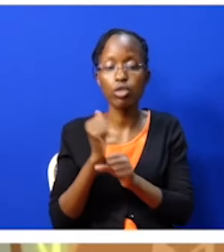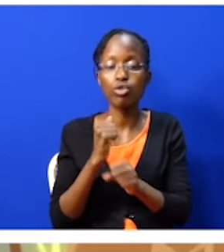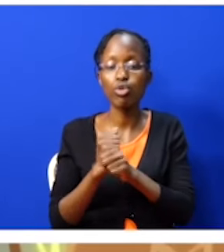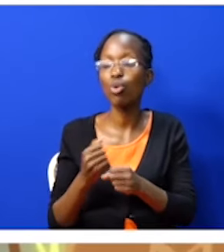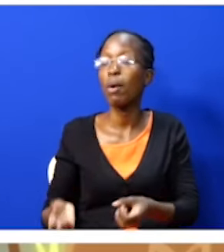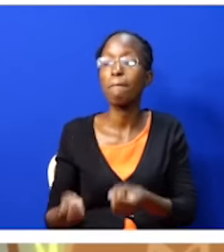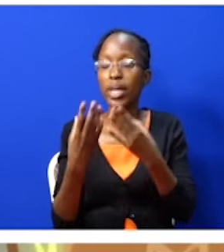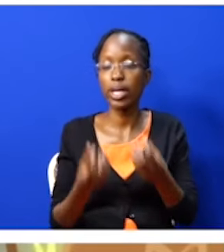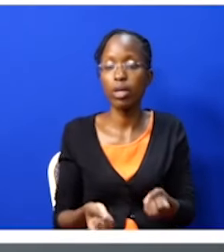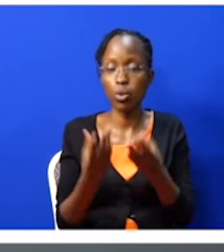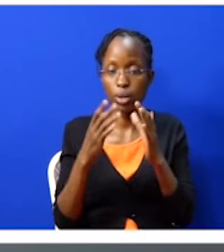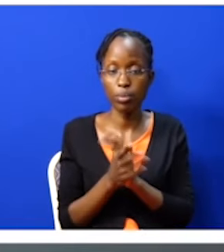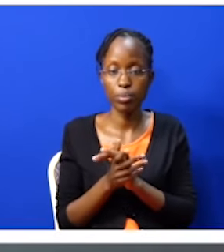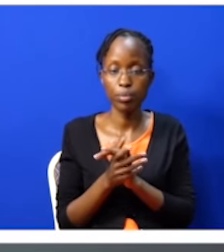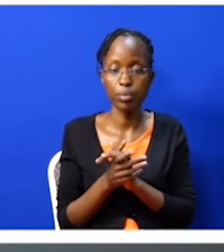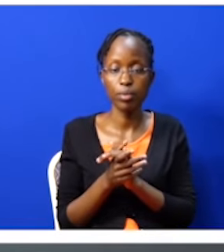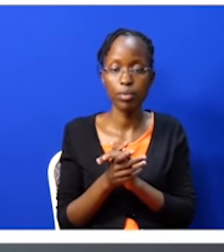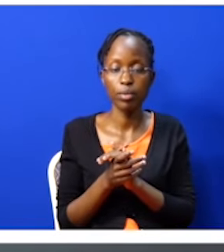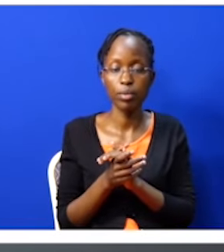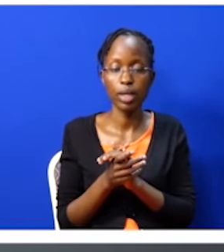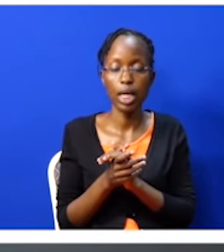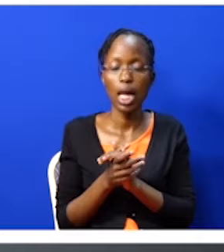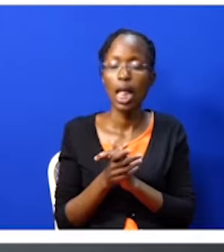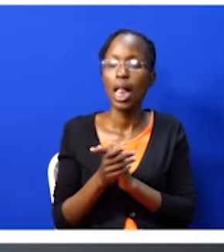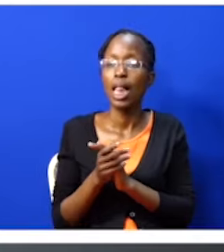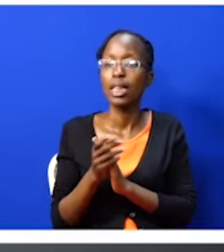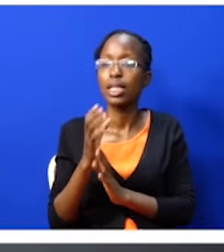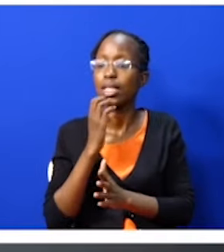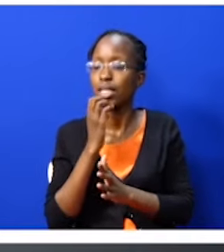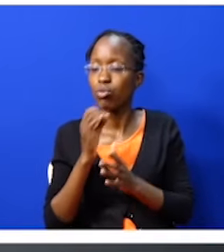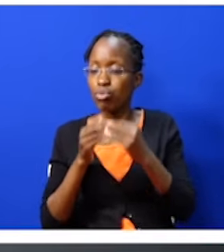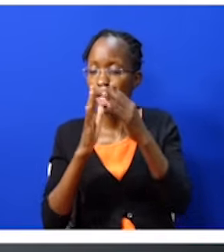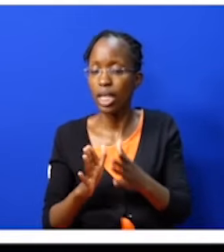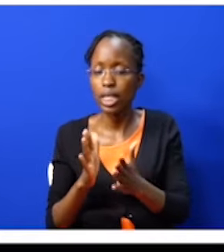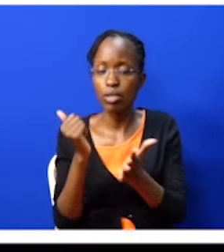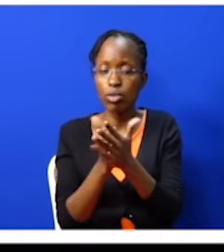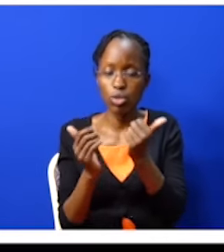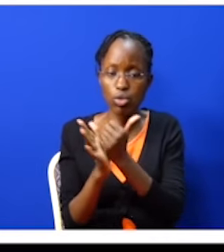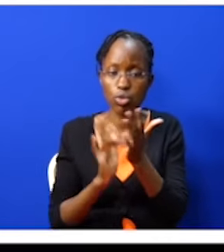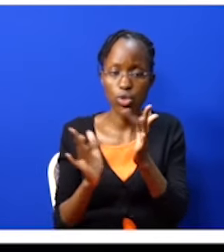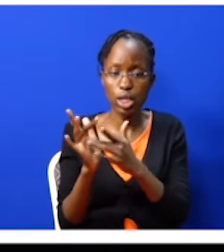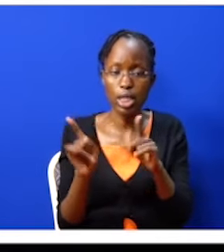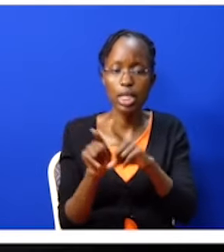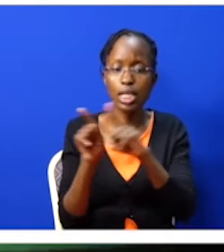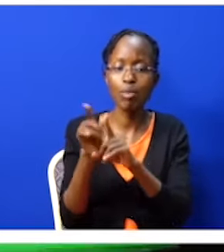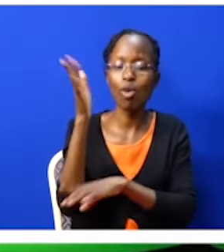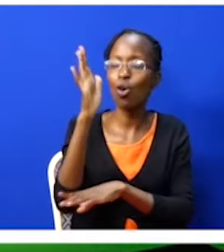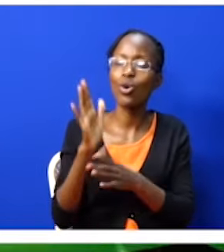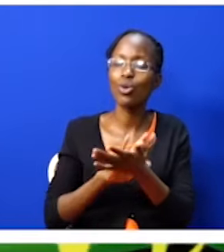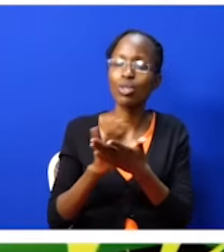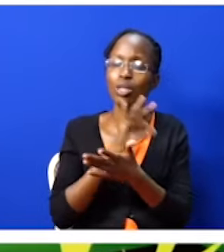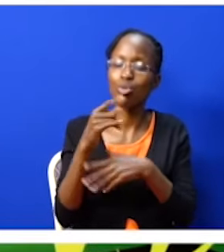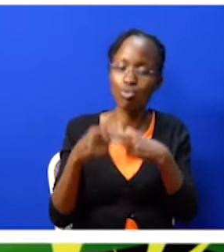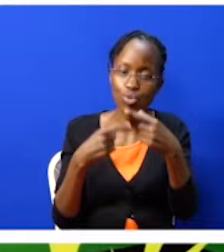was death. Now, Israel's religious leaders oppose Jesus and they eventually have him killed. But even here, God's Spirit is at